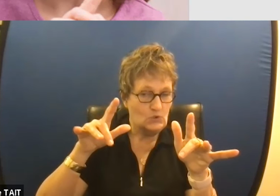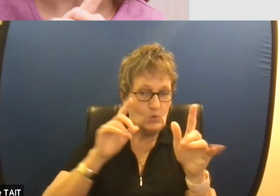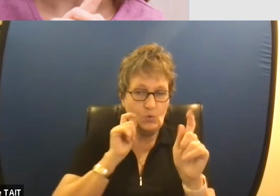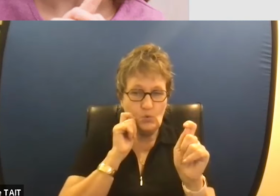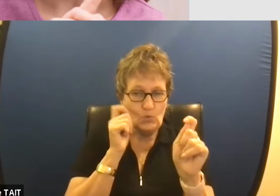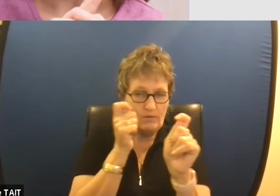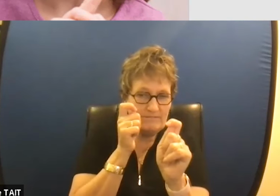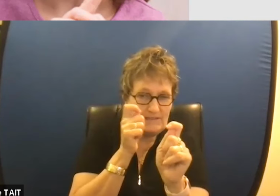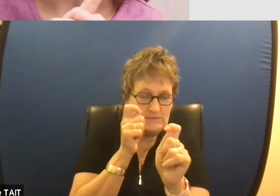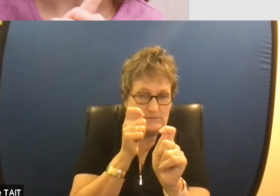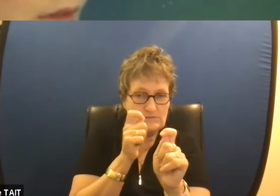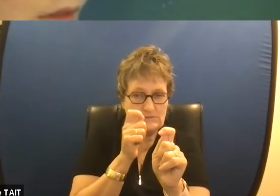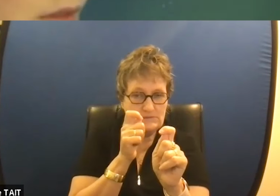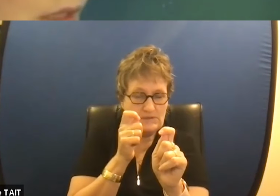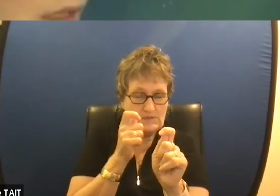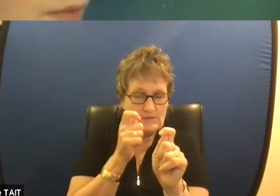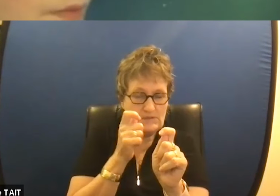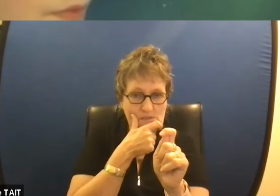try again.